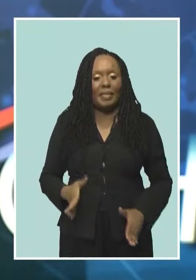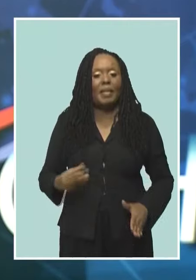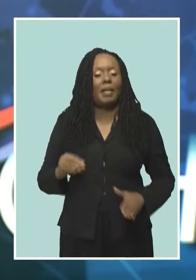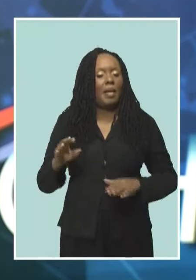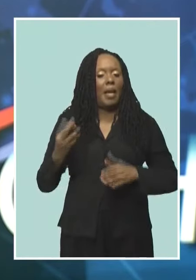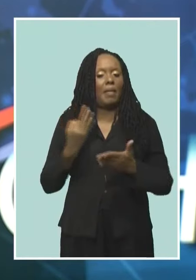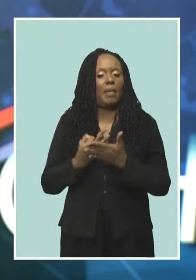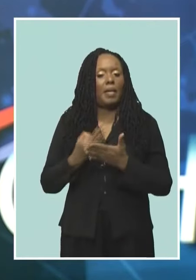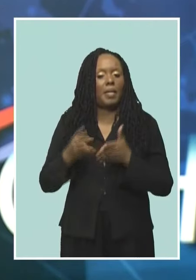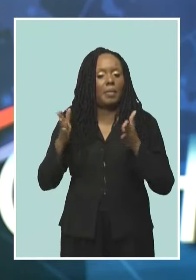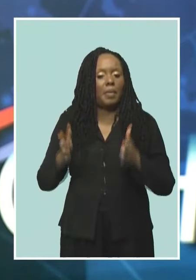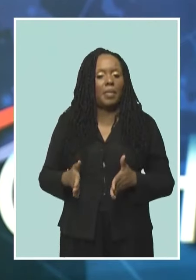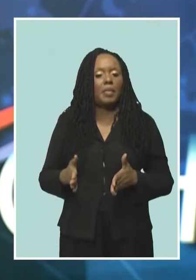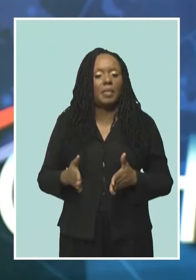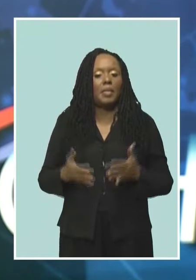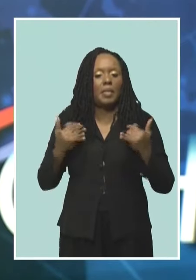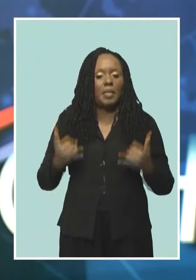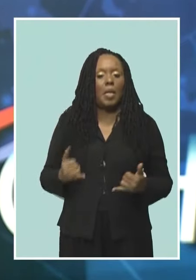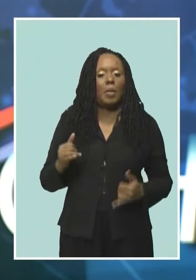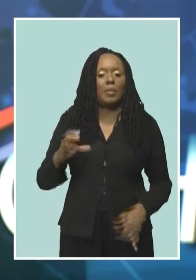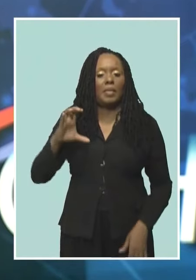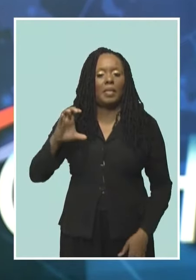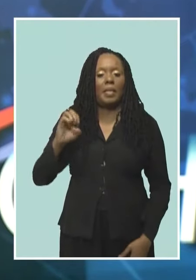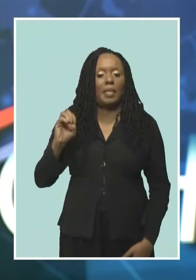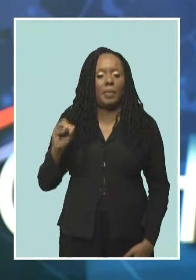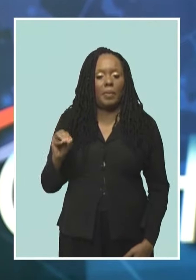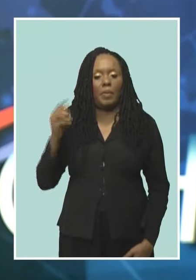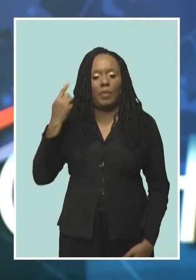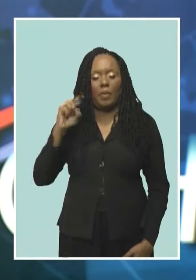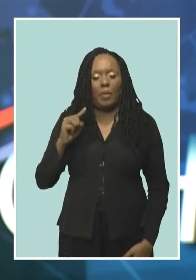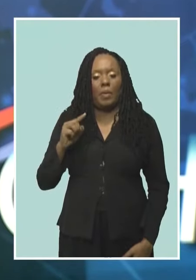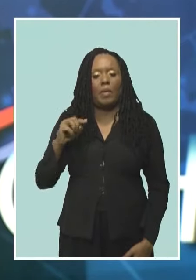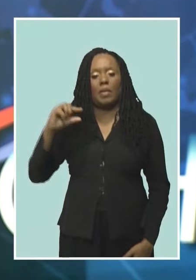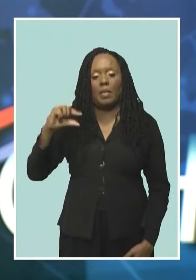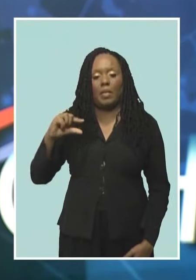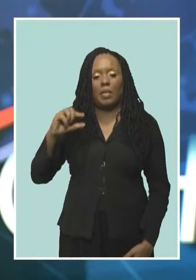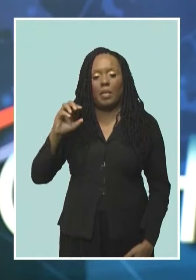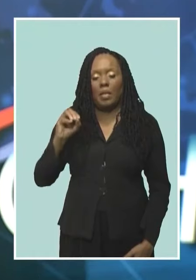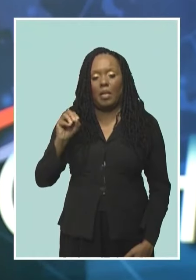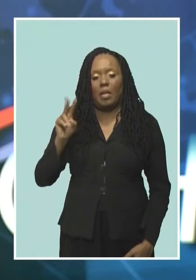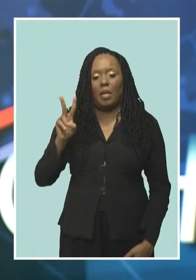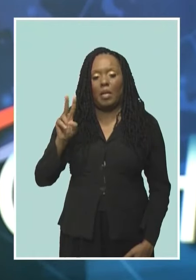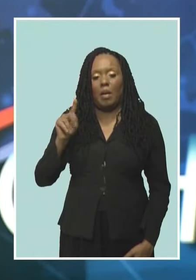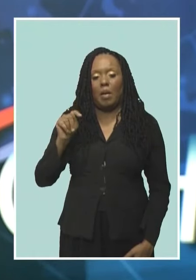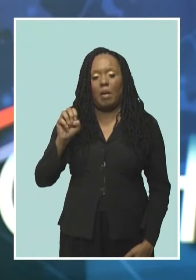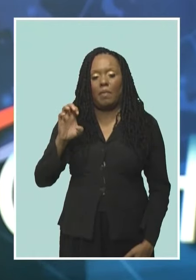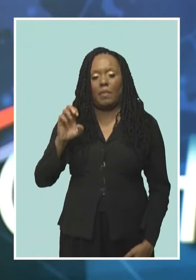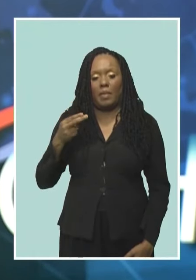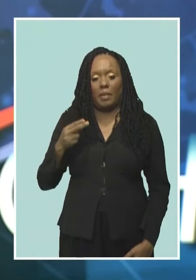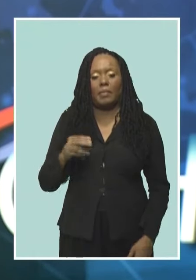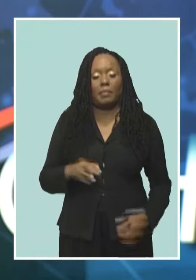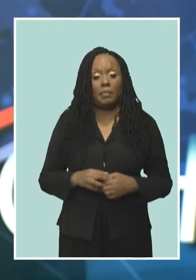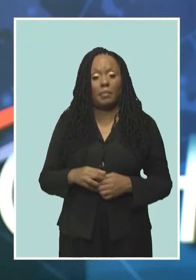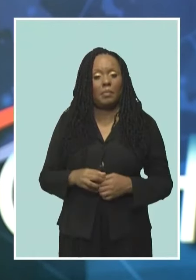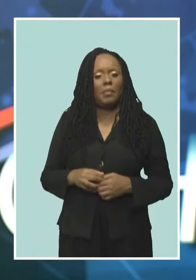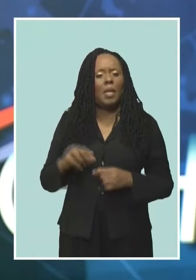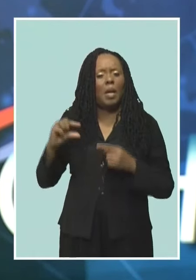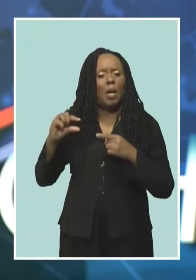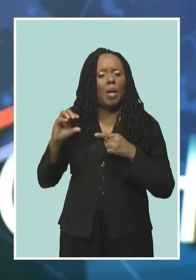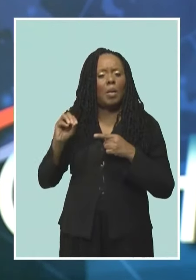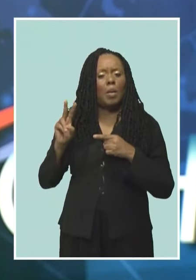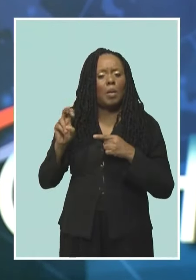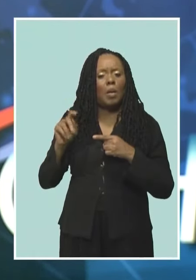Chief Executive Officer of GovTech Barbados Limited. GovTech is the agency established to improve public sector